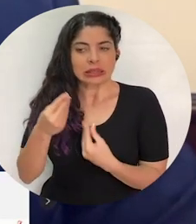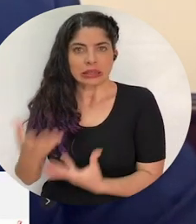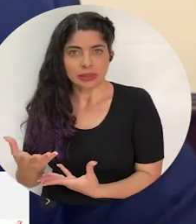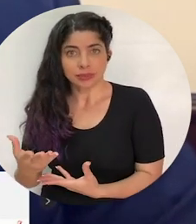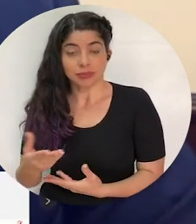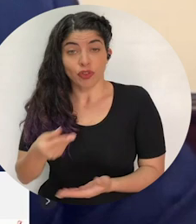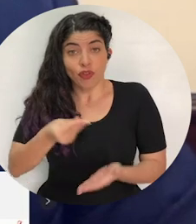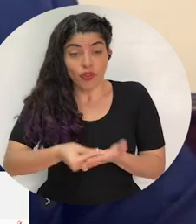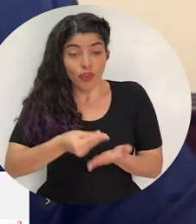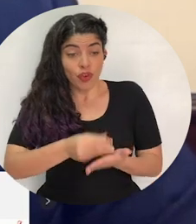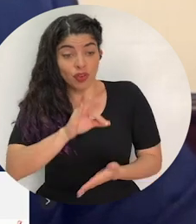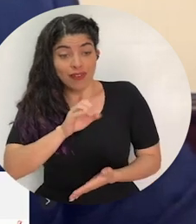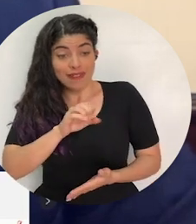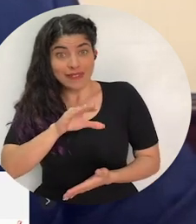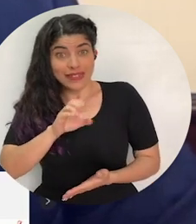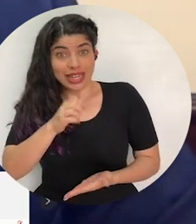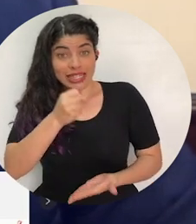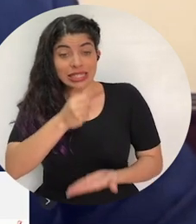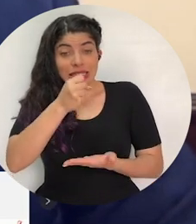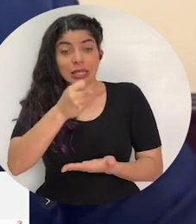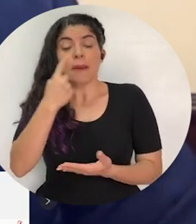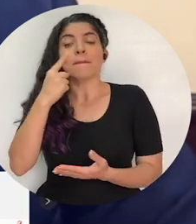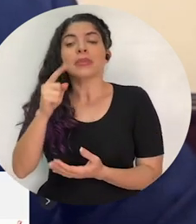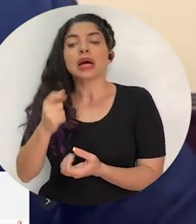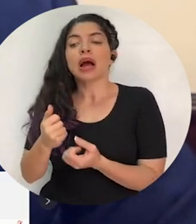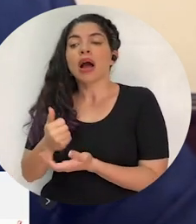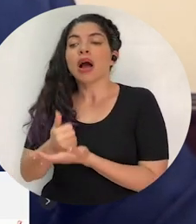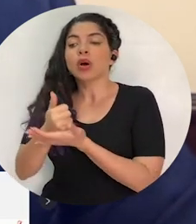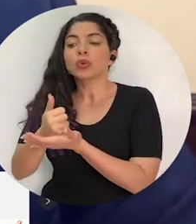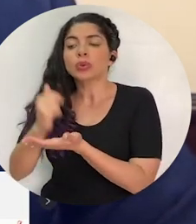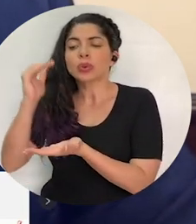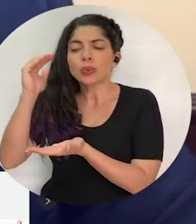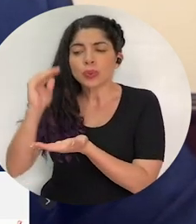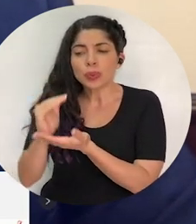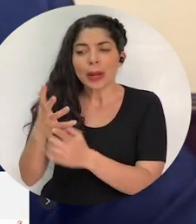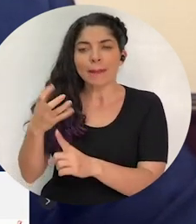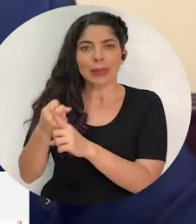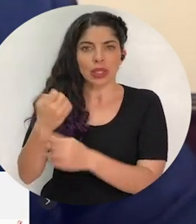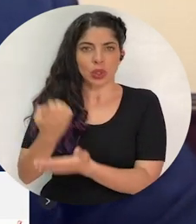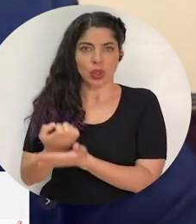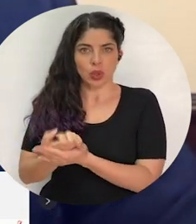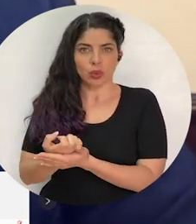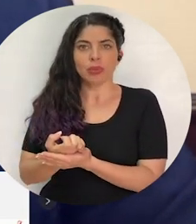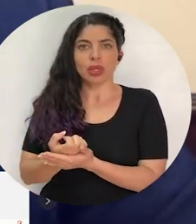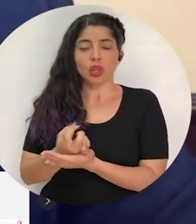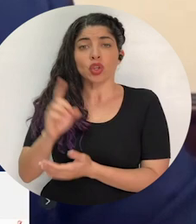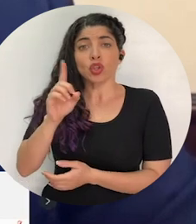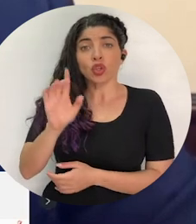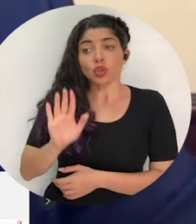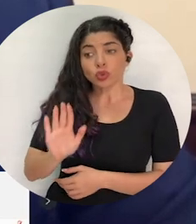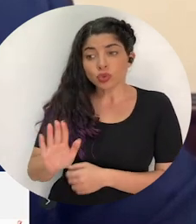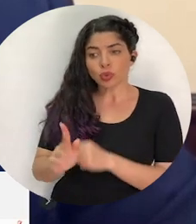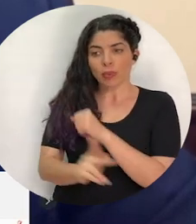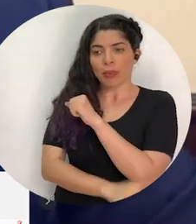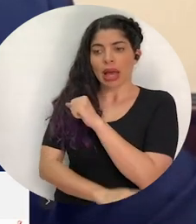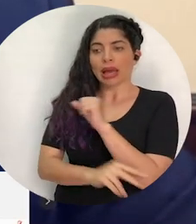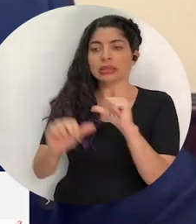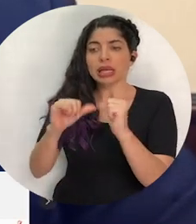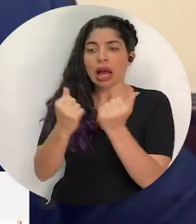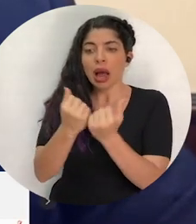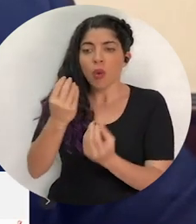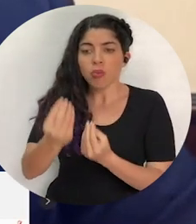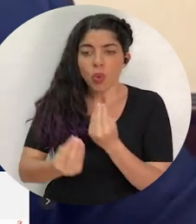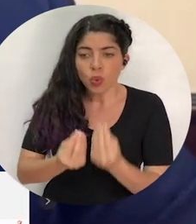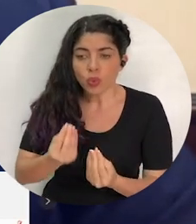The FACE funds will be destined to mitigate the economic impact on the countries, on their